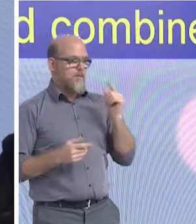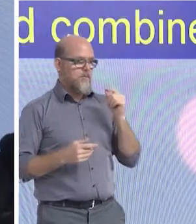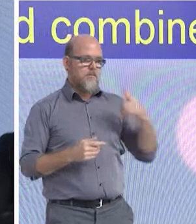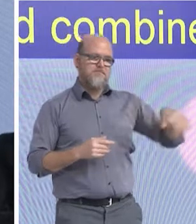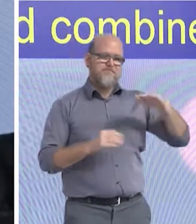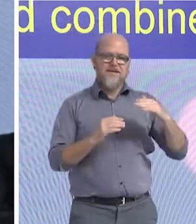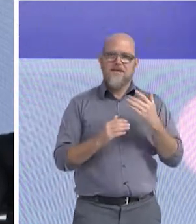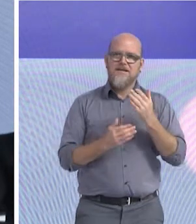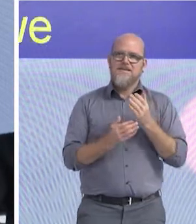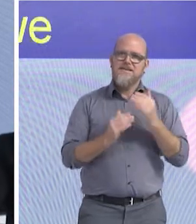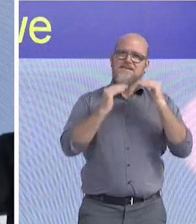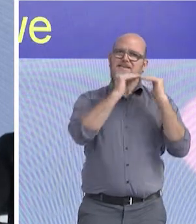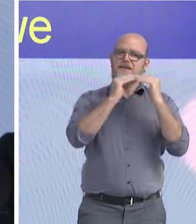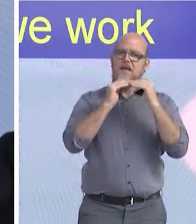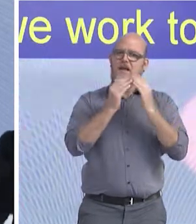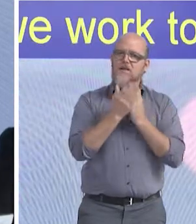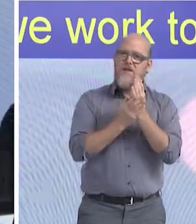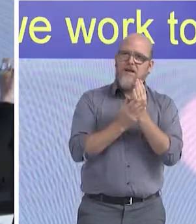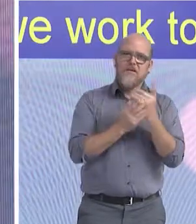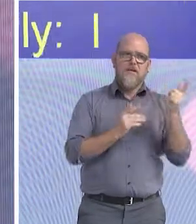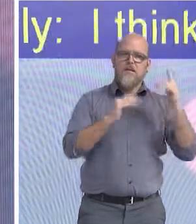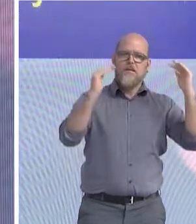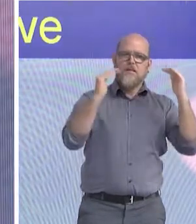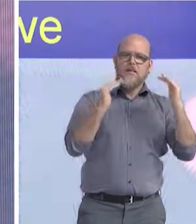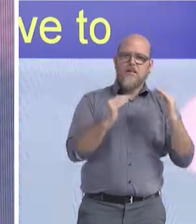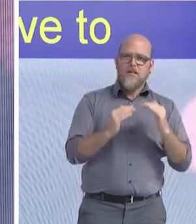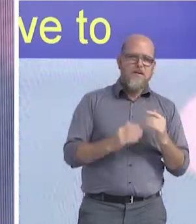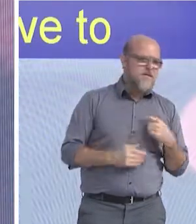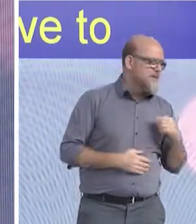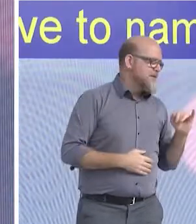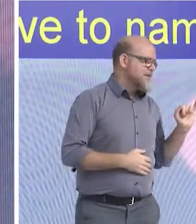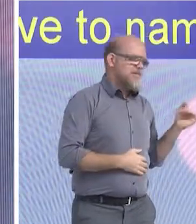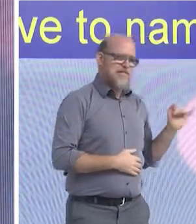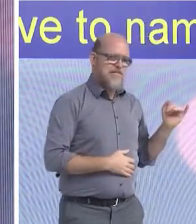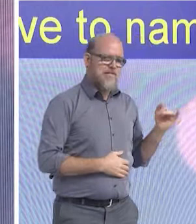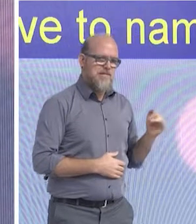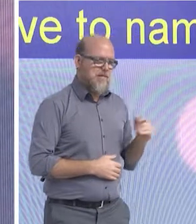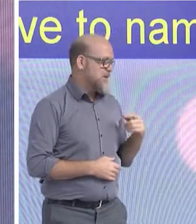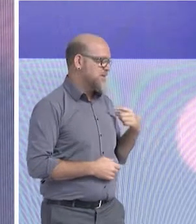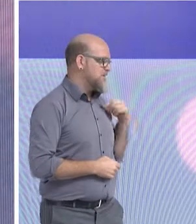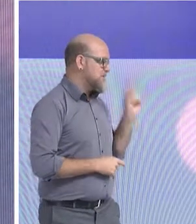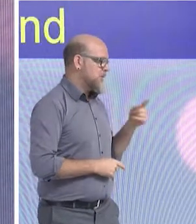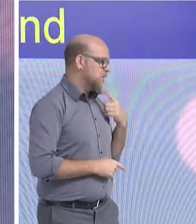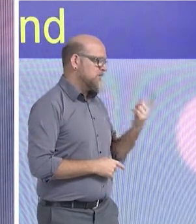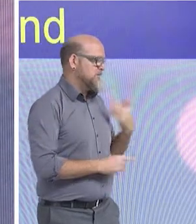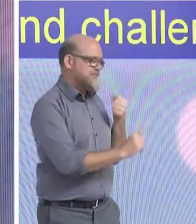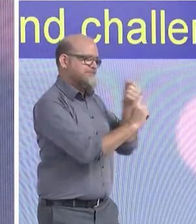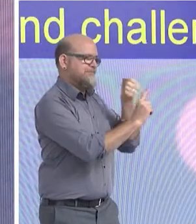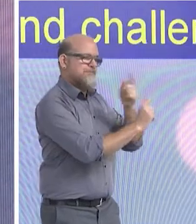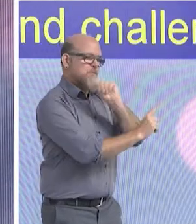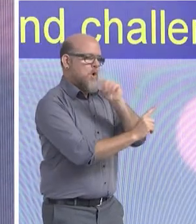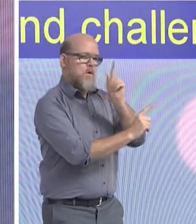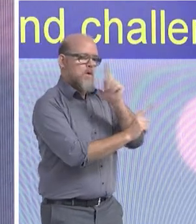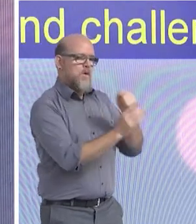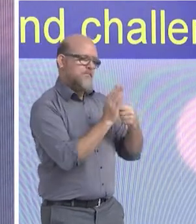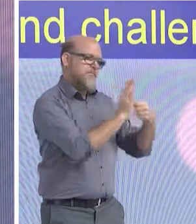Well, I think first of all we have to name it and check it and challenge it every time